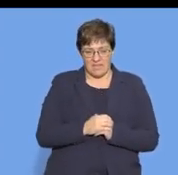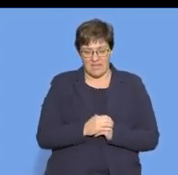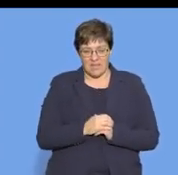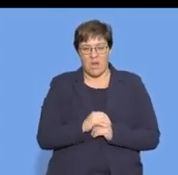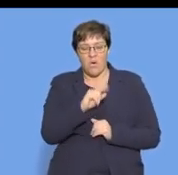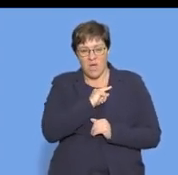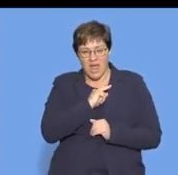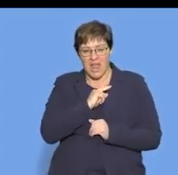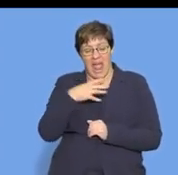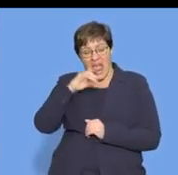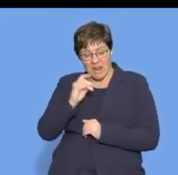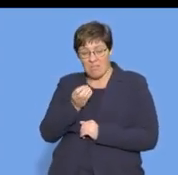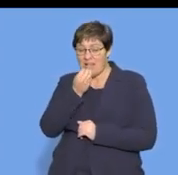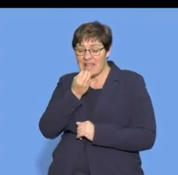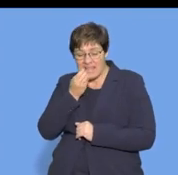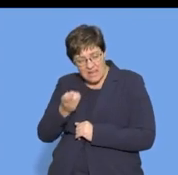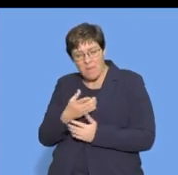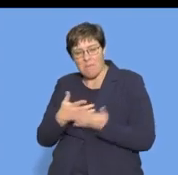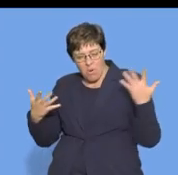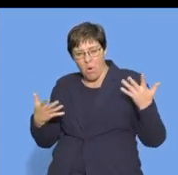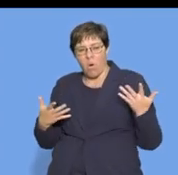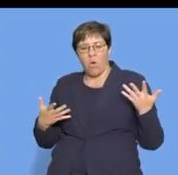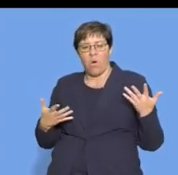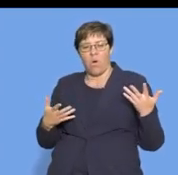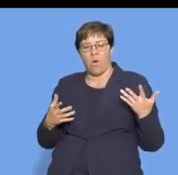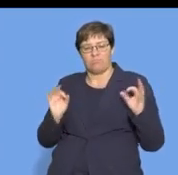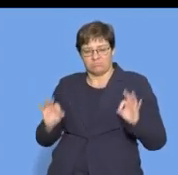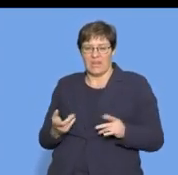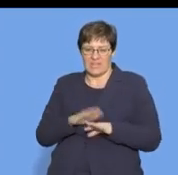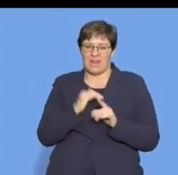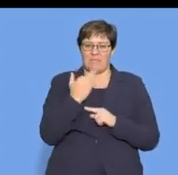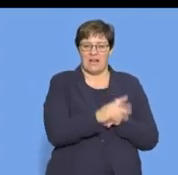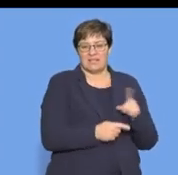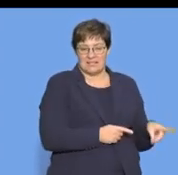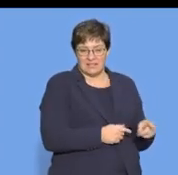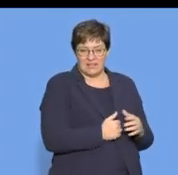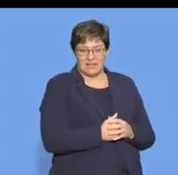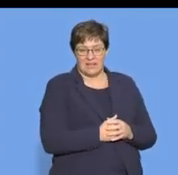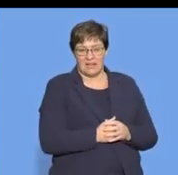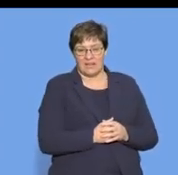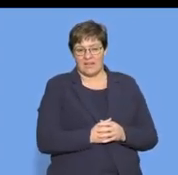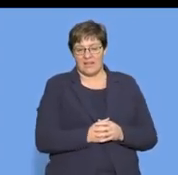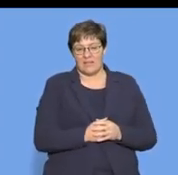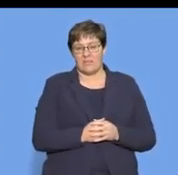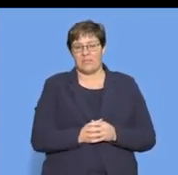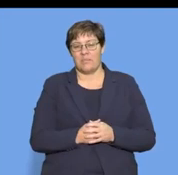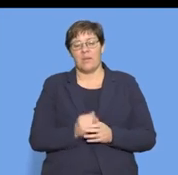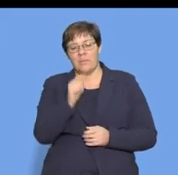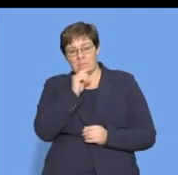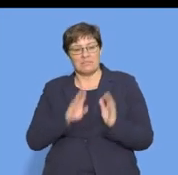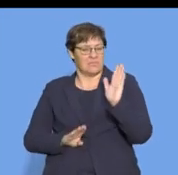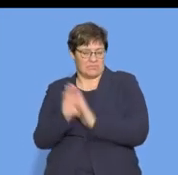know that there's a lot more nutrients in animal tissue than there is in plant tissue. So it